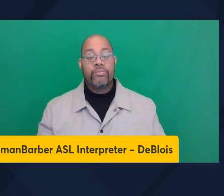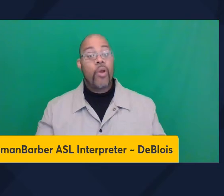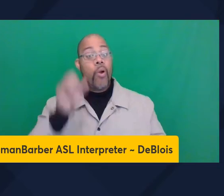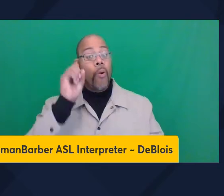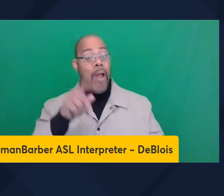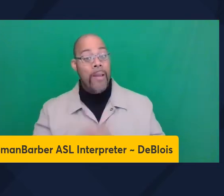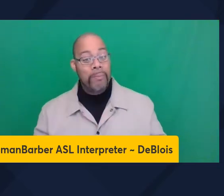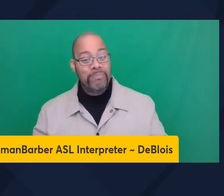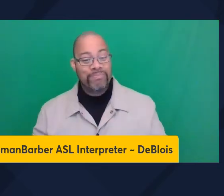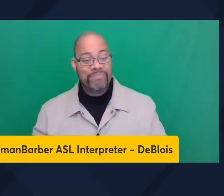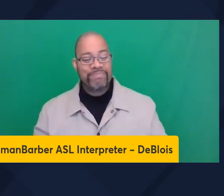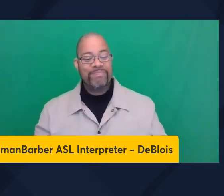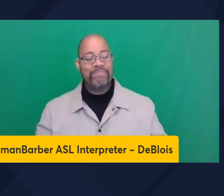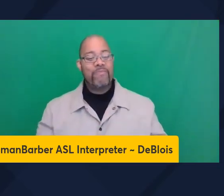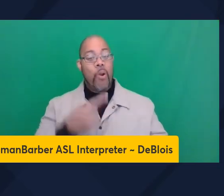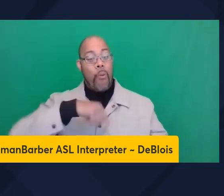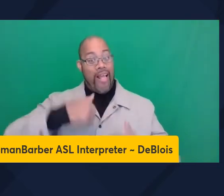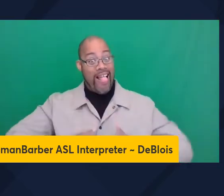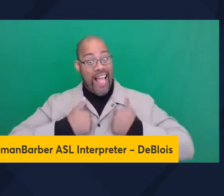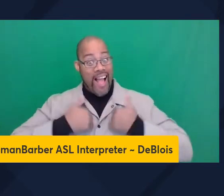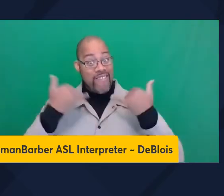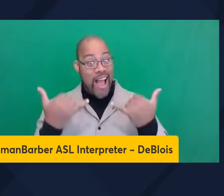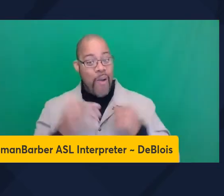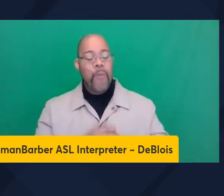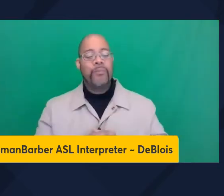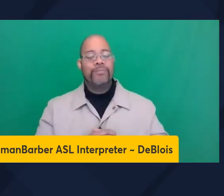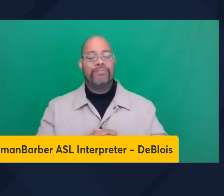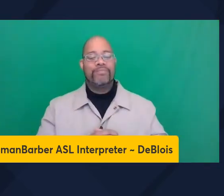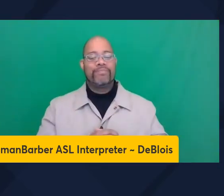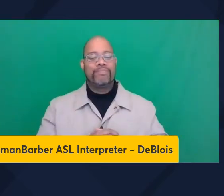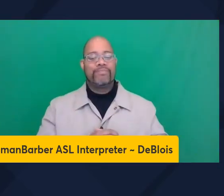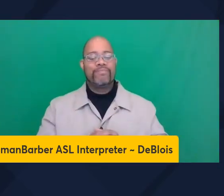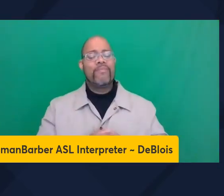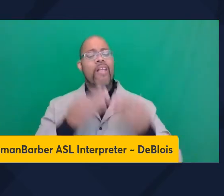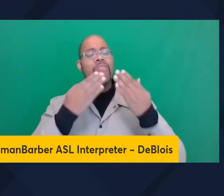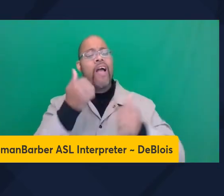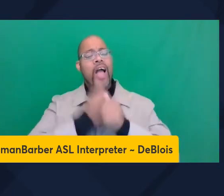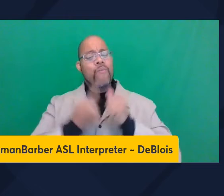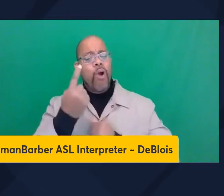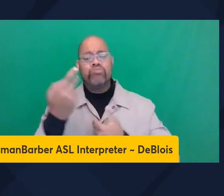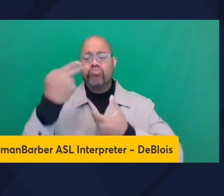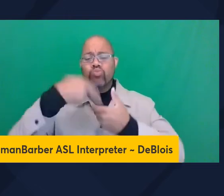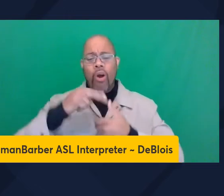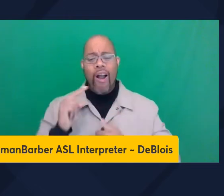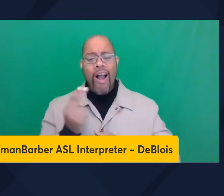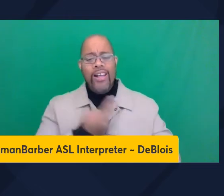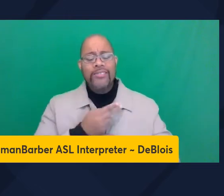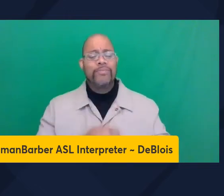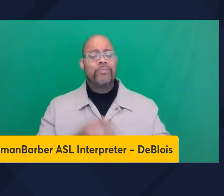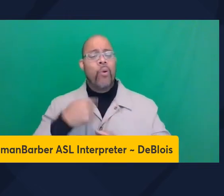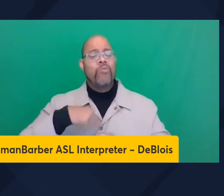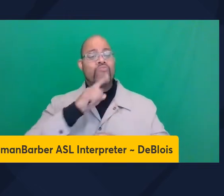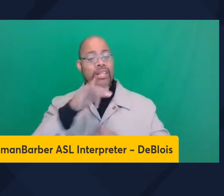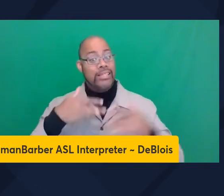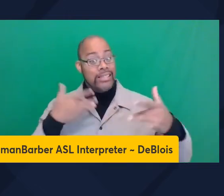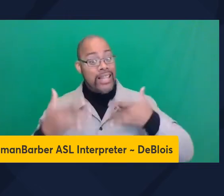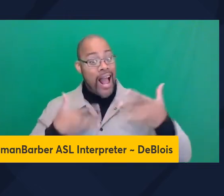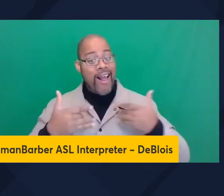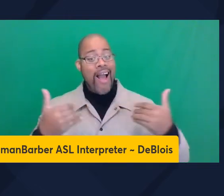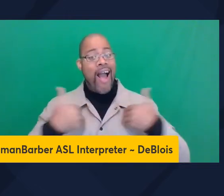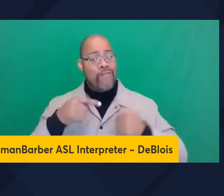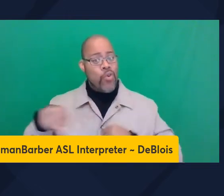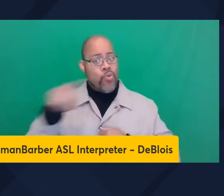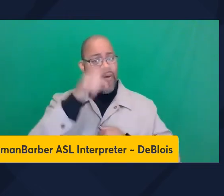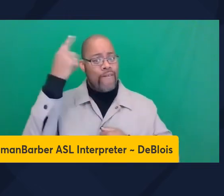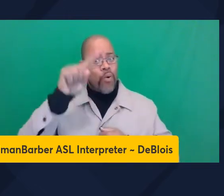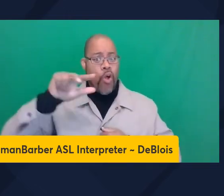Okay, we are live. Uh, thank you everyone for joining us. We are really excited to have you